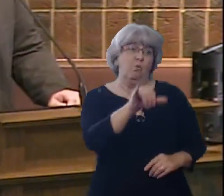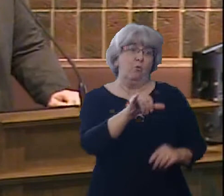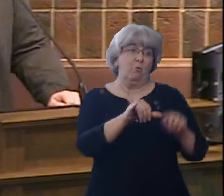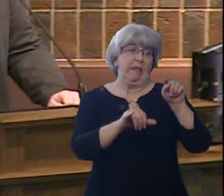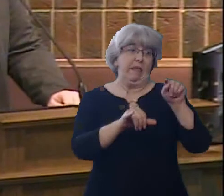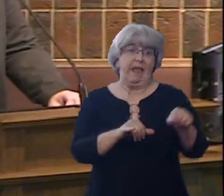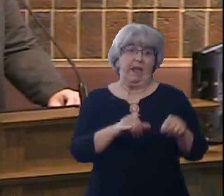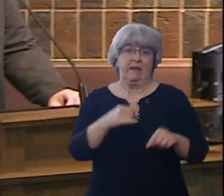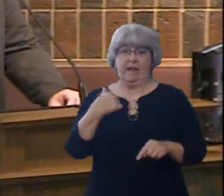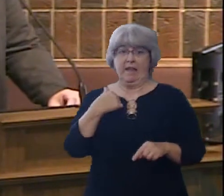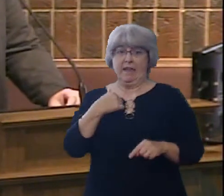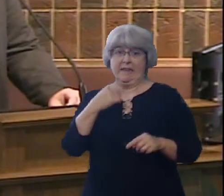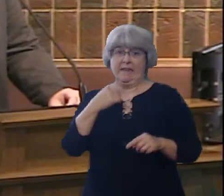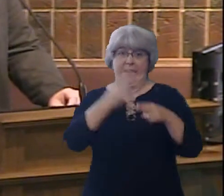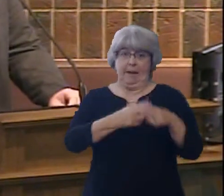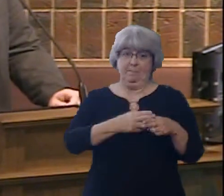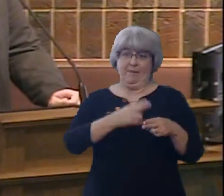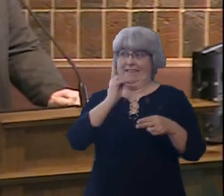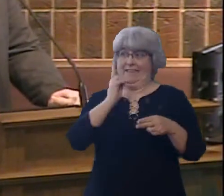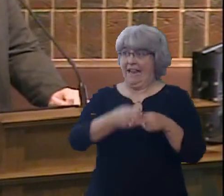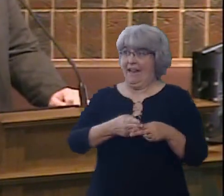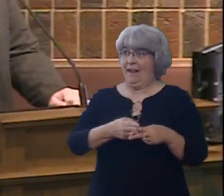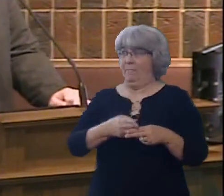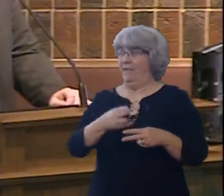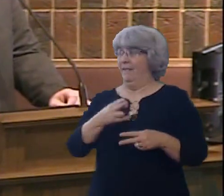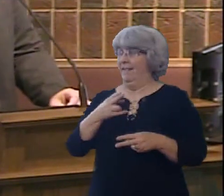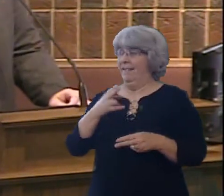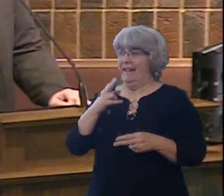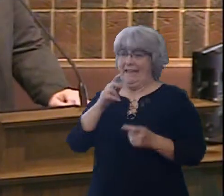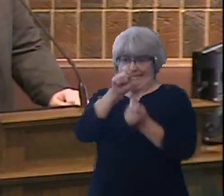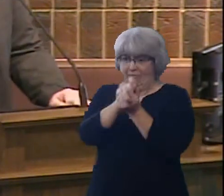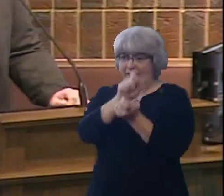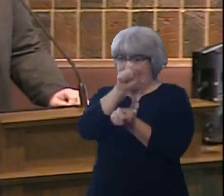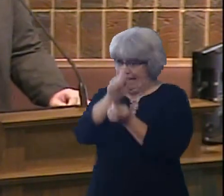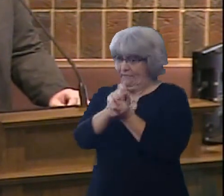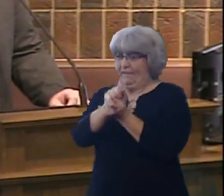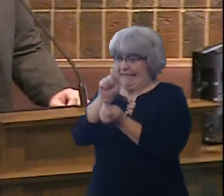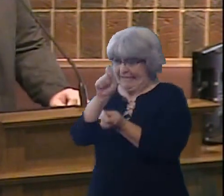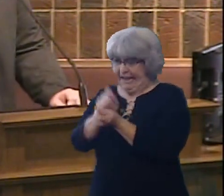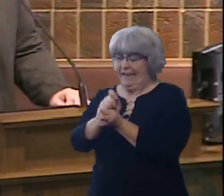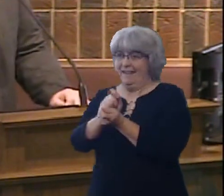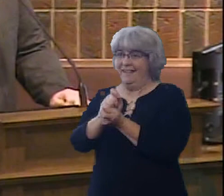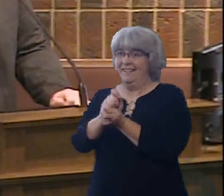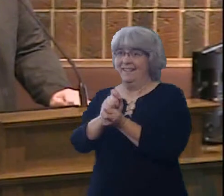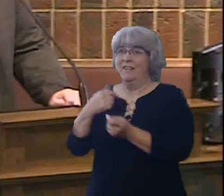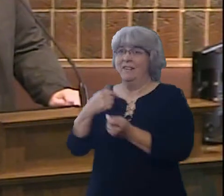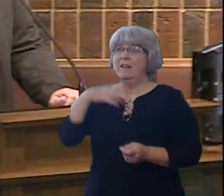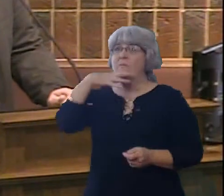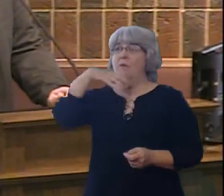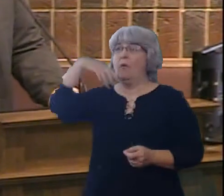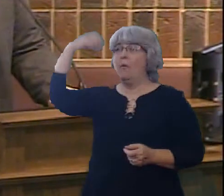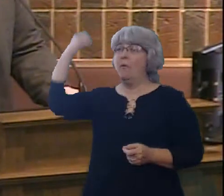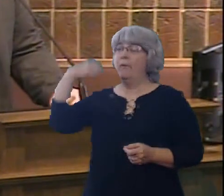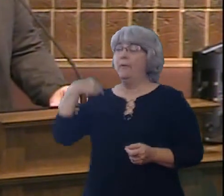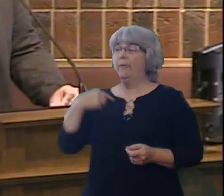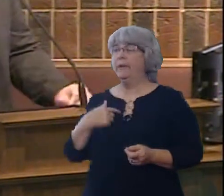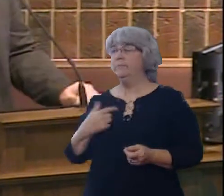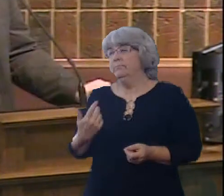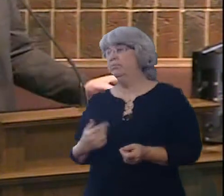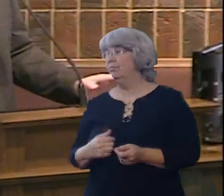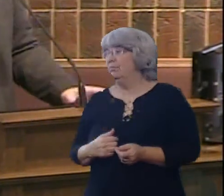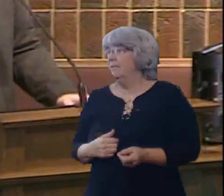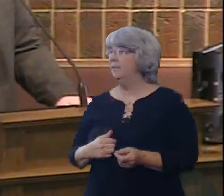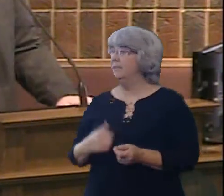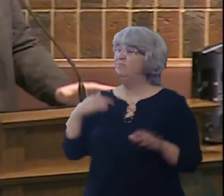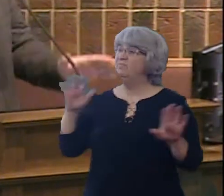so thankful for, that you can get so specific. And I think as we get older, we kind of lose that, right? We get used